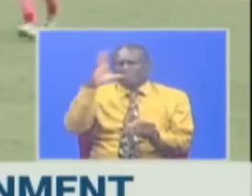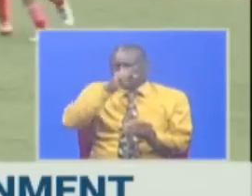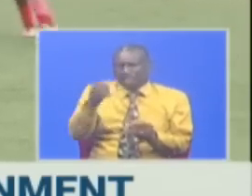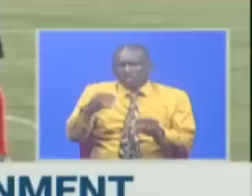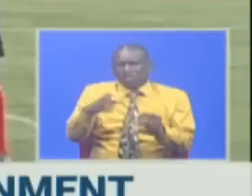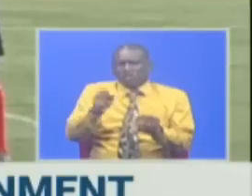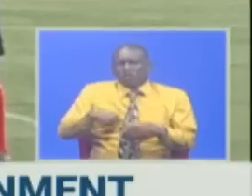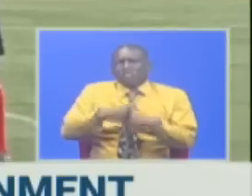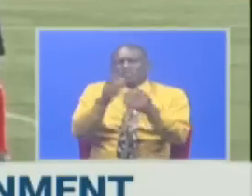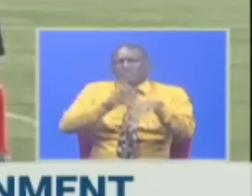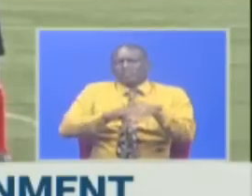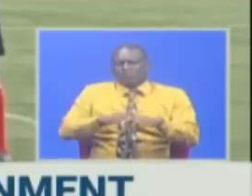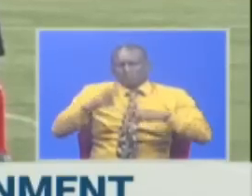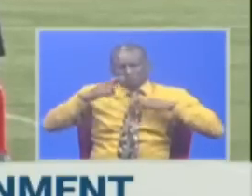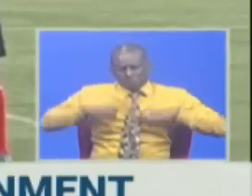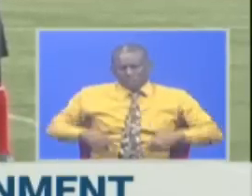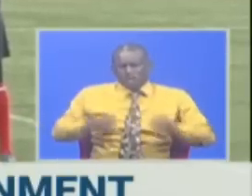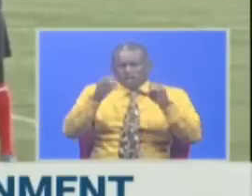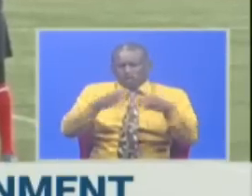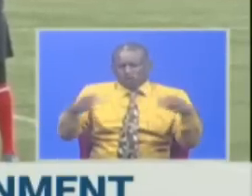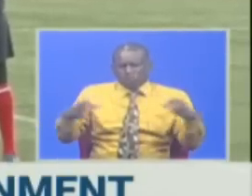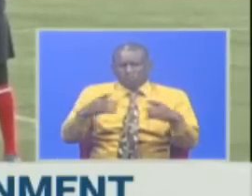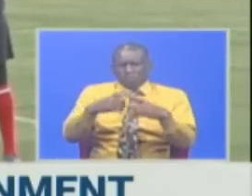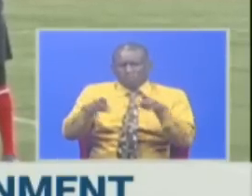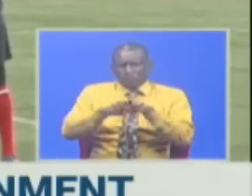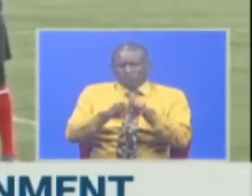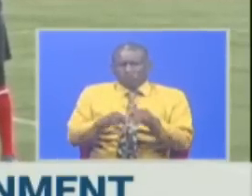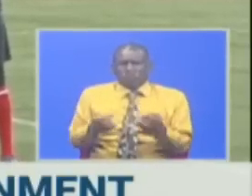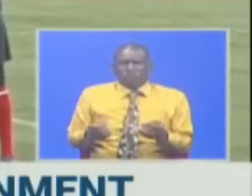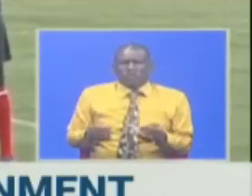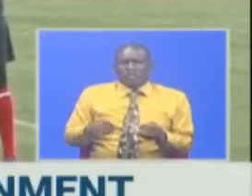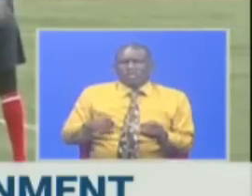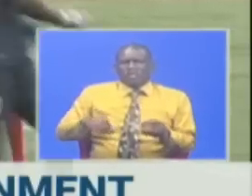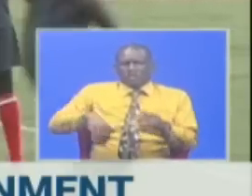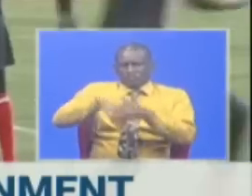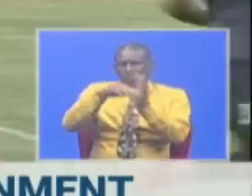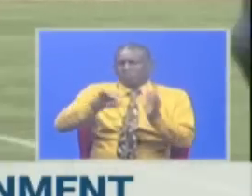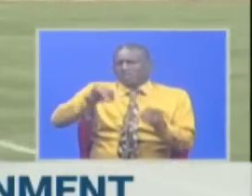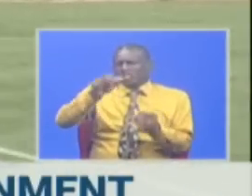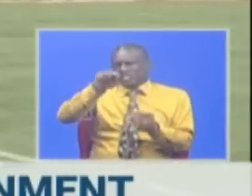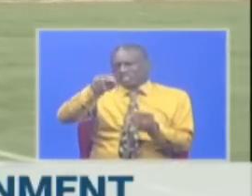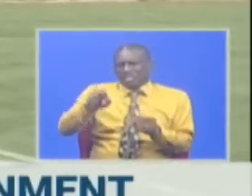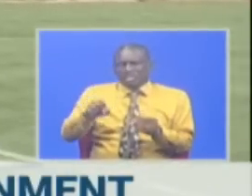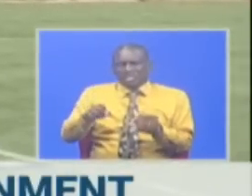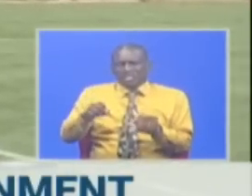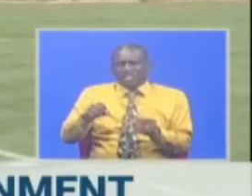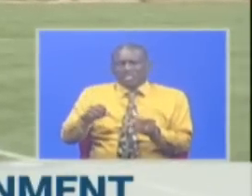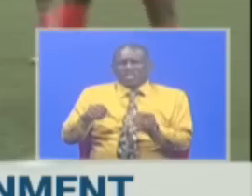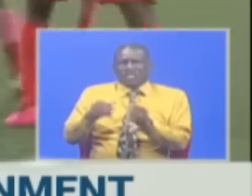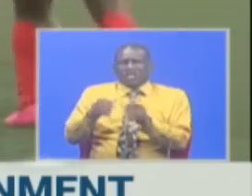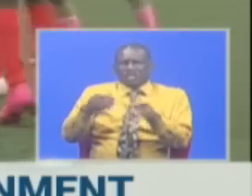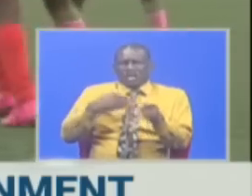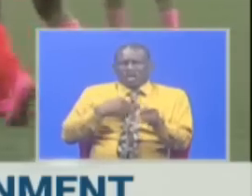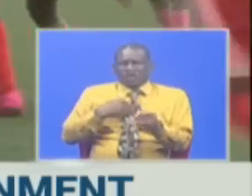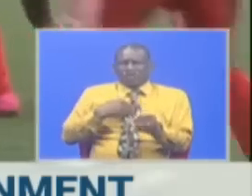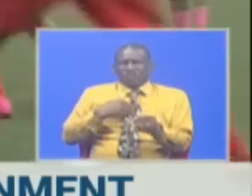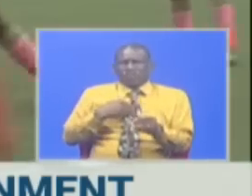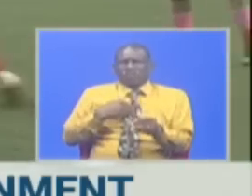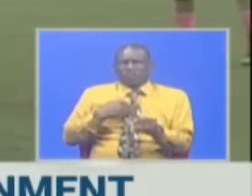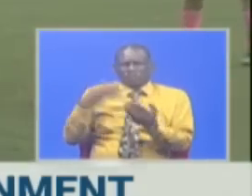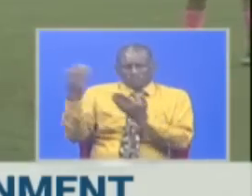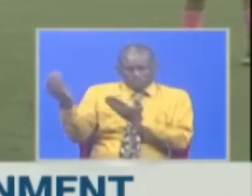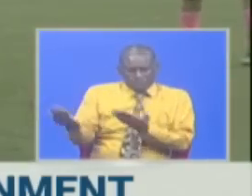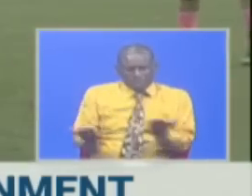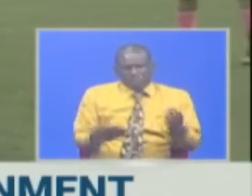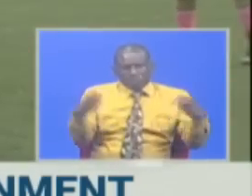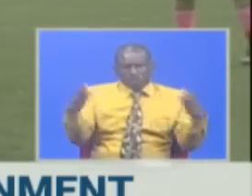settle in their new teams. However, in their absence, midfielder Jen Jerry of Falling Water Club has earned a call-up. Ouma will use